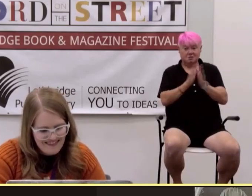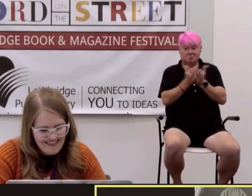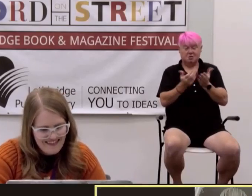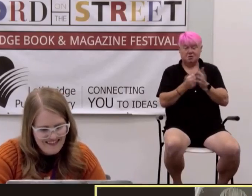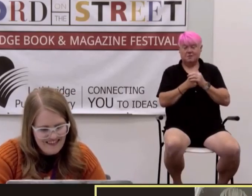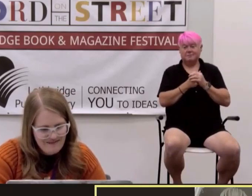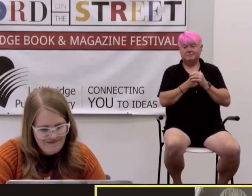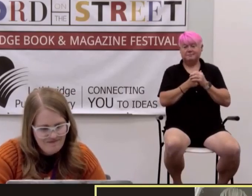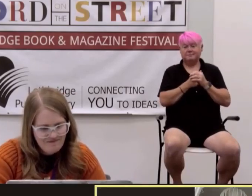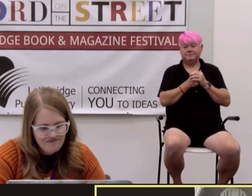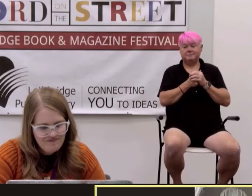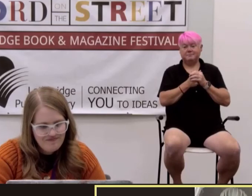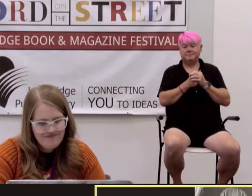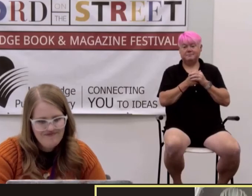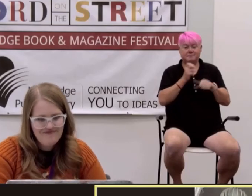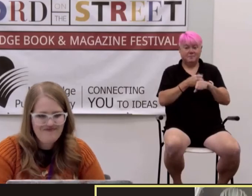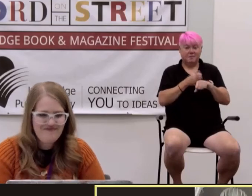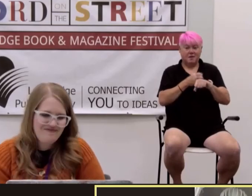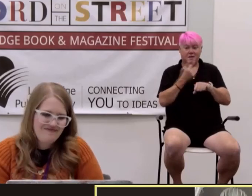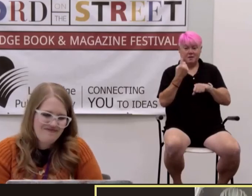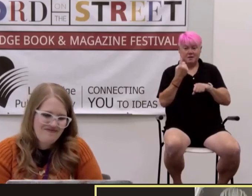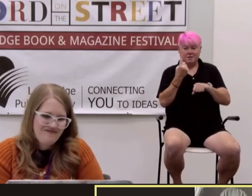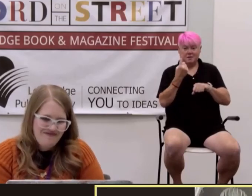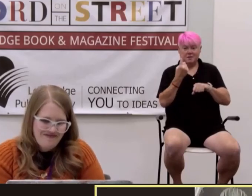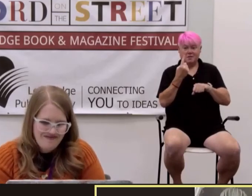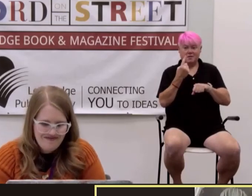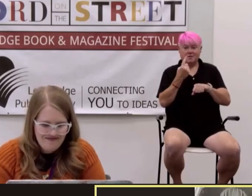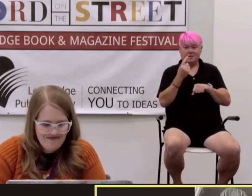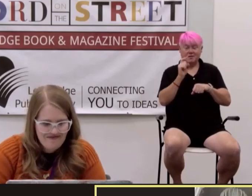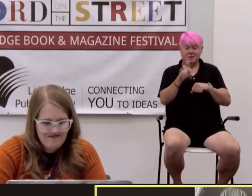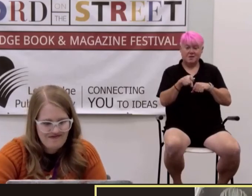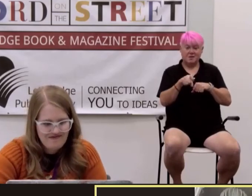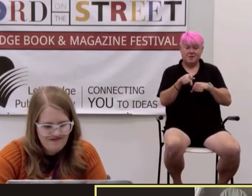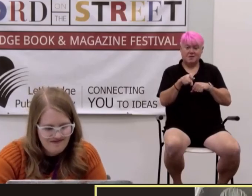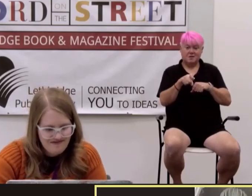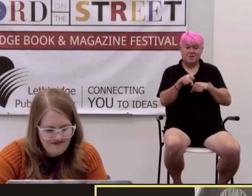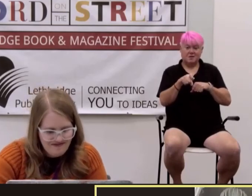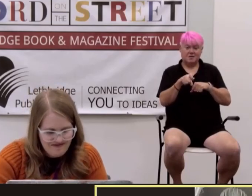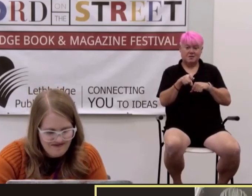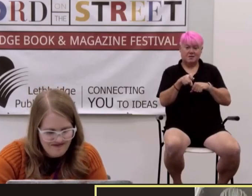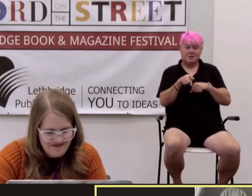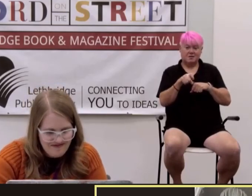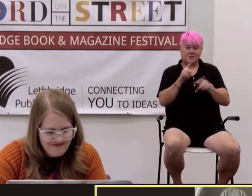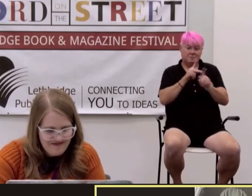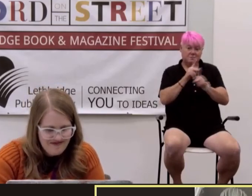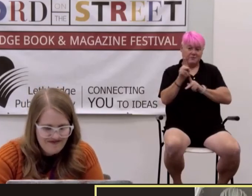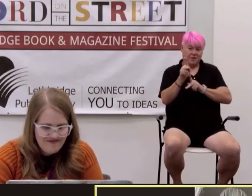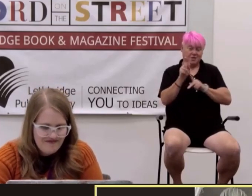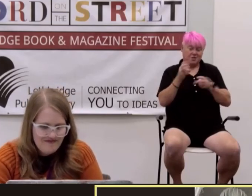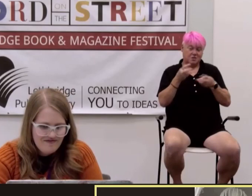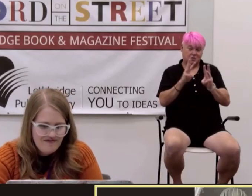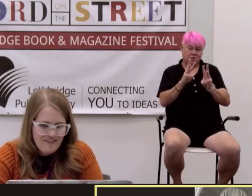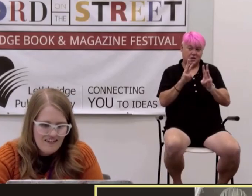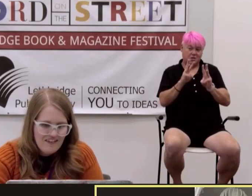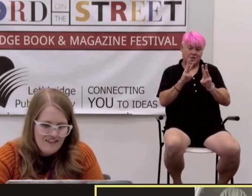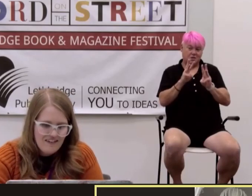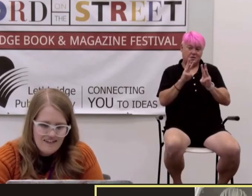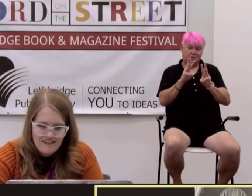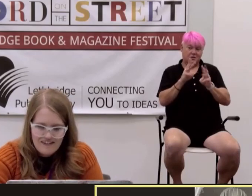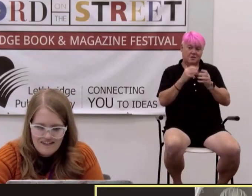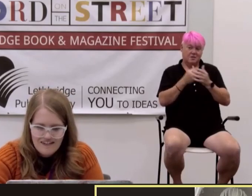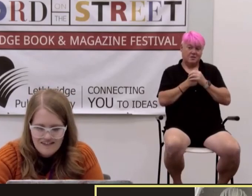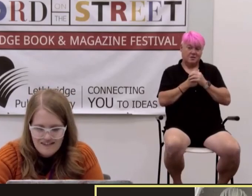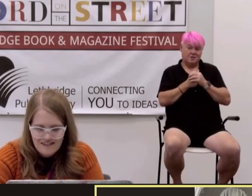Oh, it's a tough one. So are they asking that in a professional way or a home cooking way? That's a tough